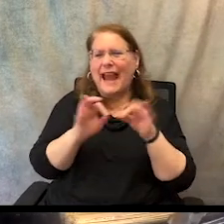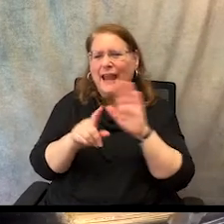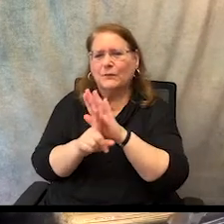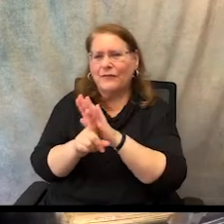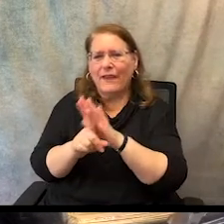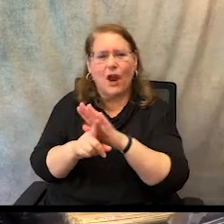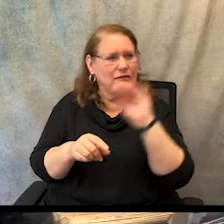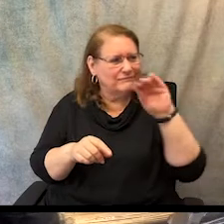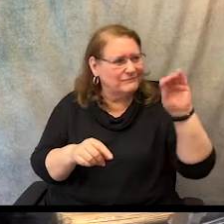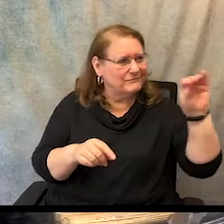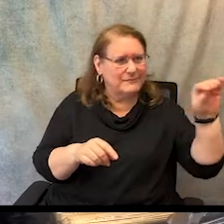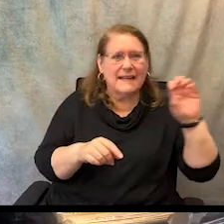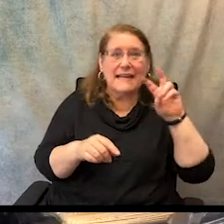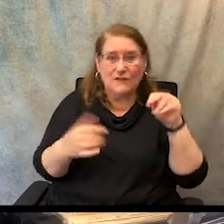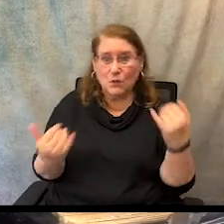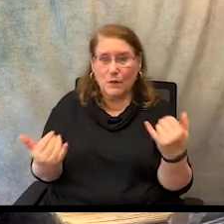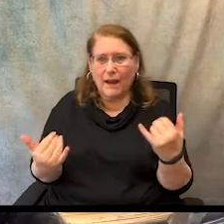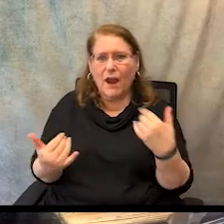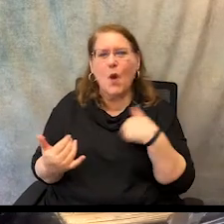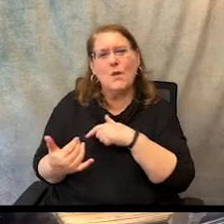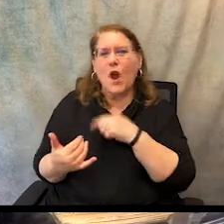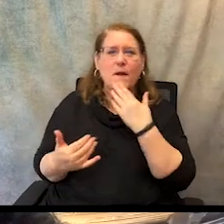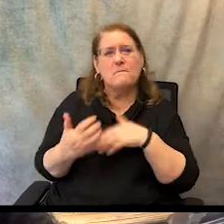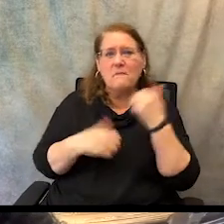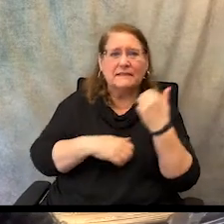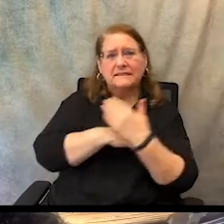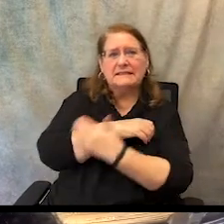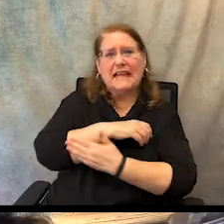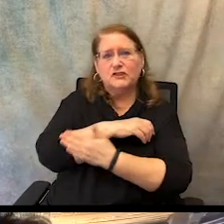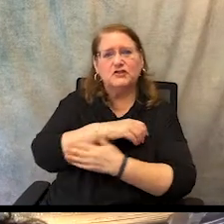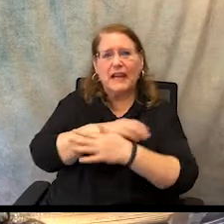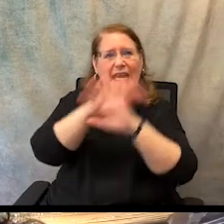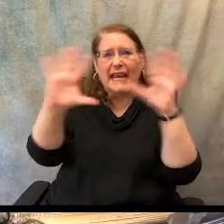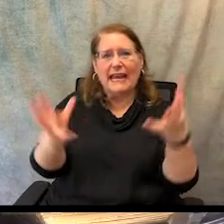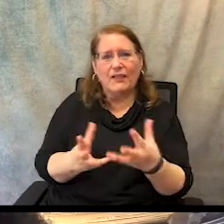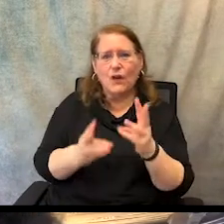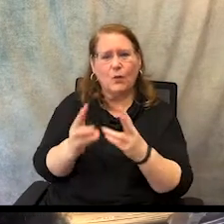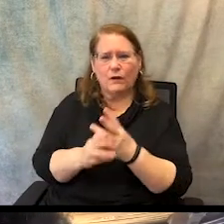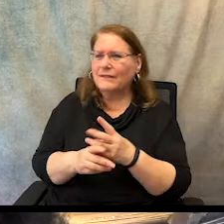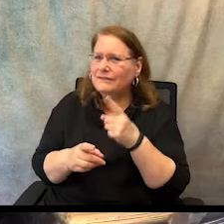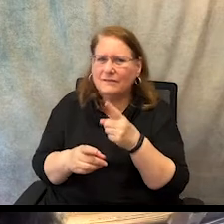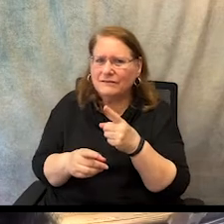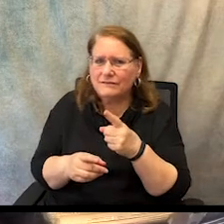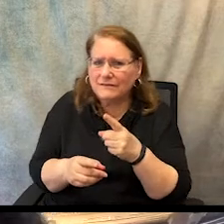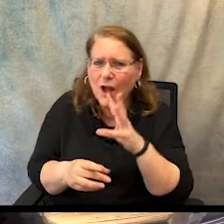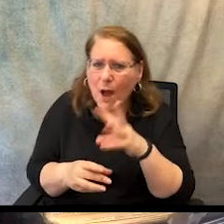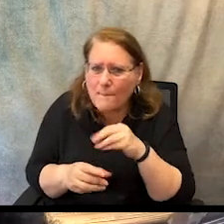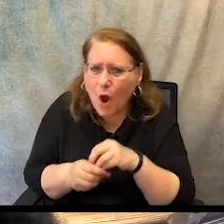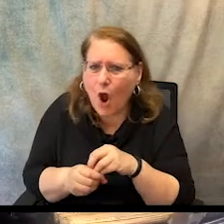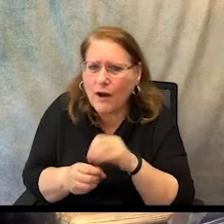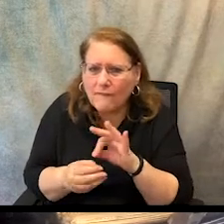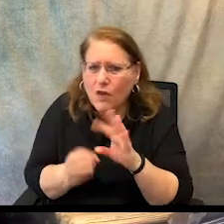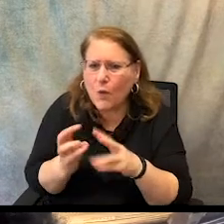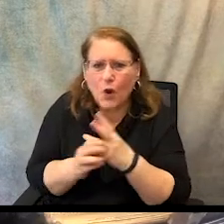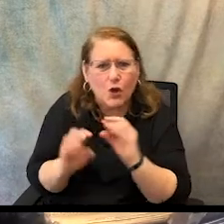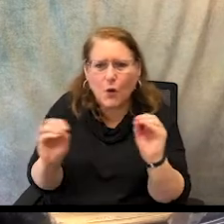Naturkum Diana, which they are writing everywhere in Turkey today. That we are the best nation in the world. You are just a part of this world, you know. You are